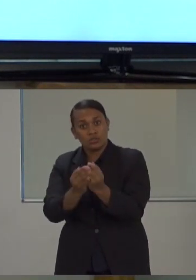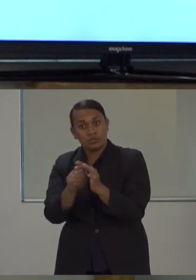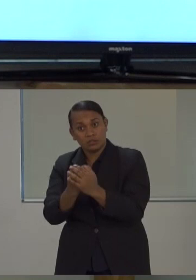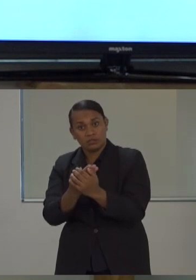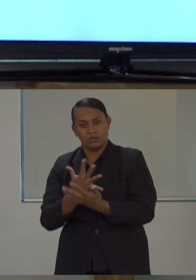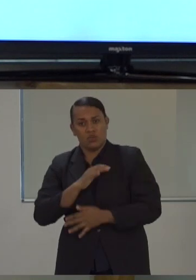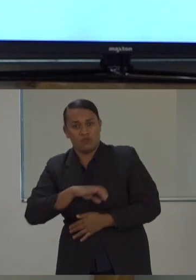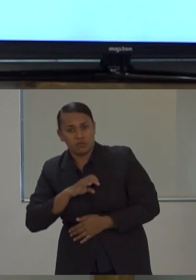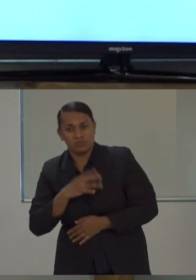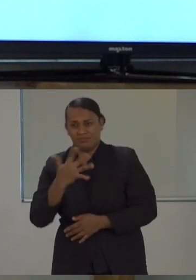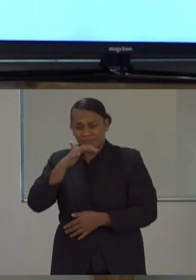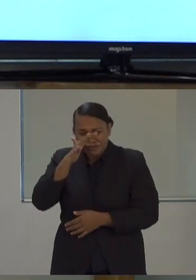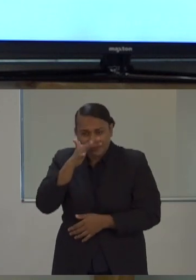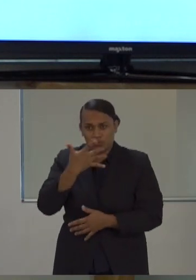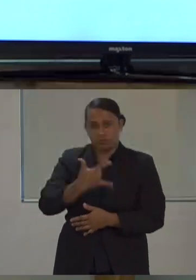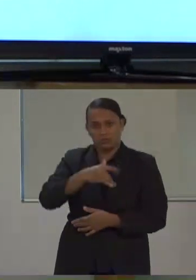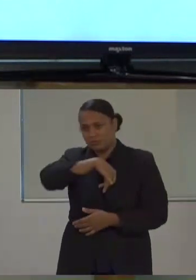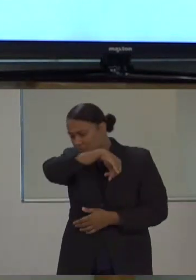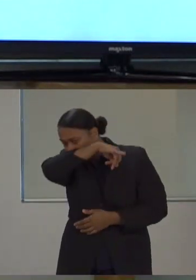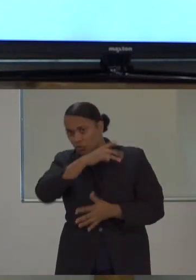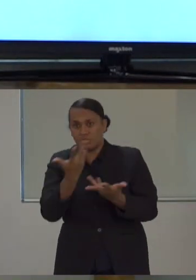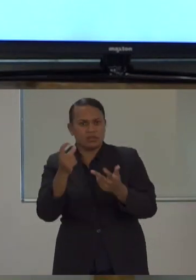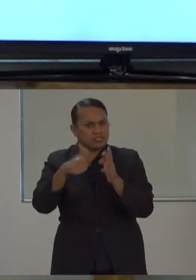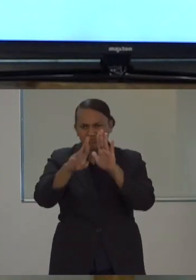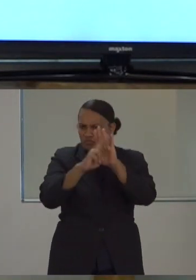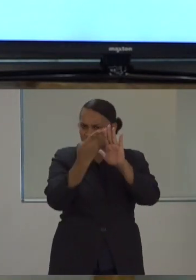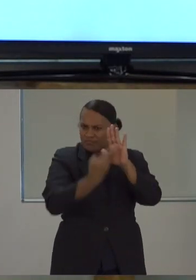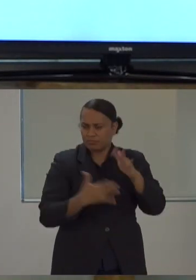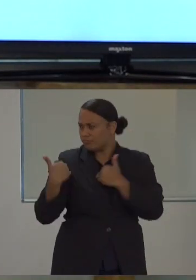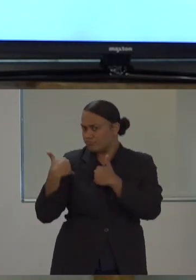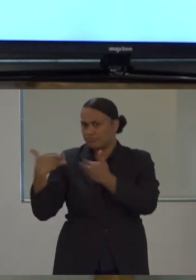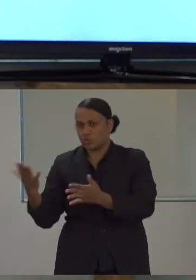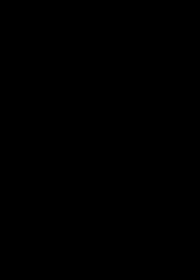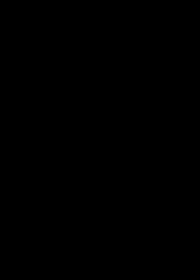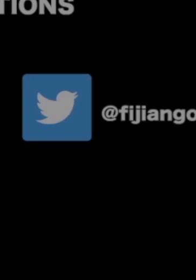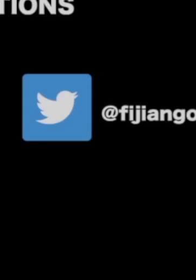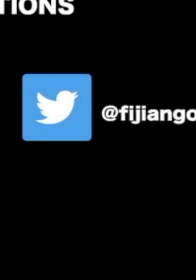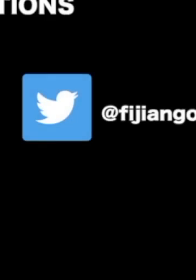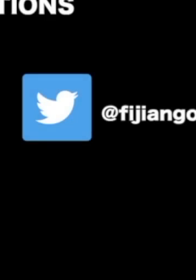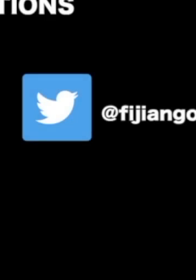Thank you very much. I will hand over now to the Minister of Health and Medical Services. Thank you.